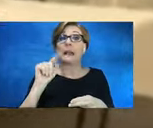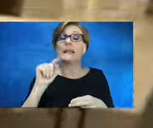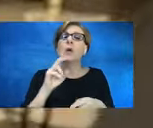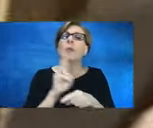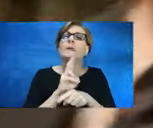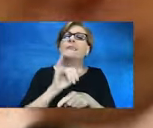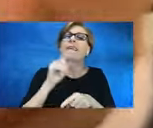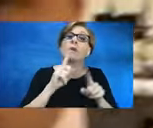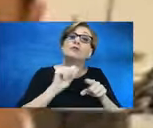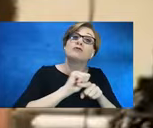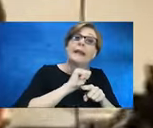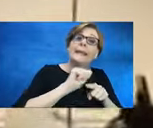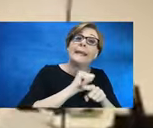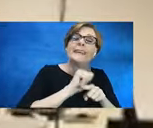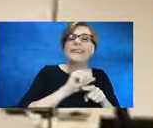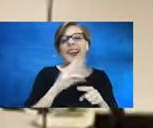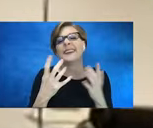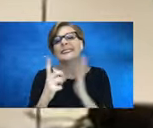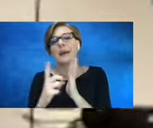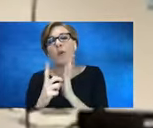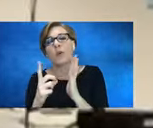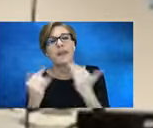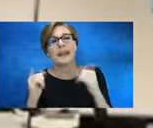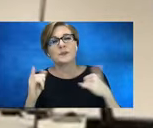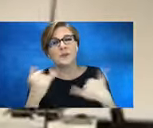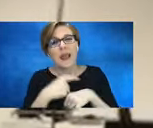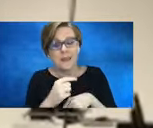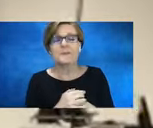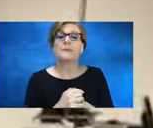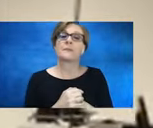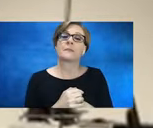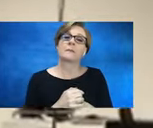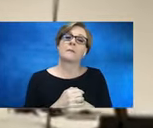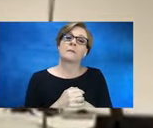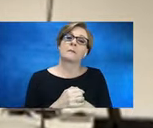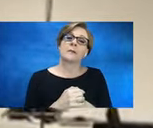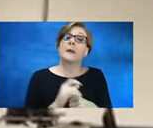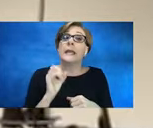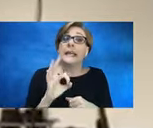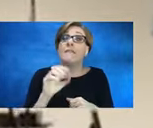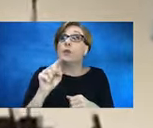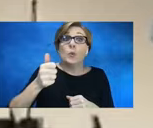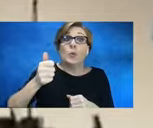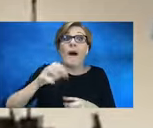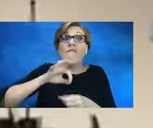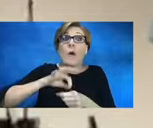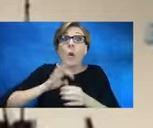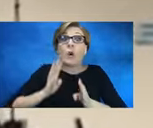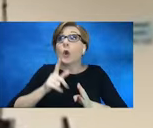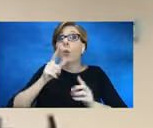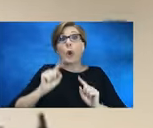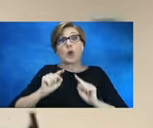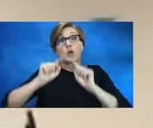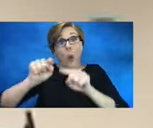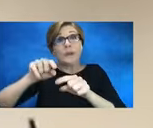for is training and demonstrations such as today. But if you are one of our voters that goes to a